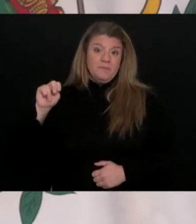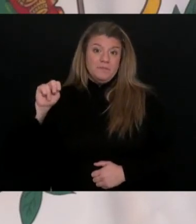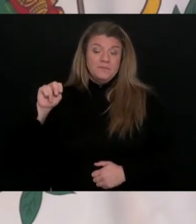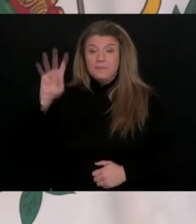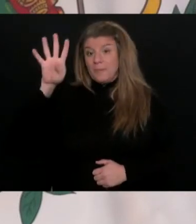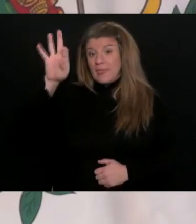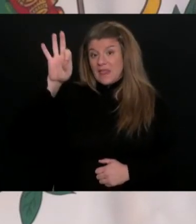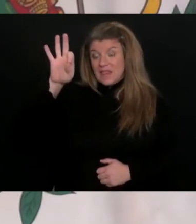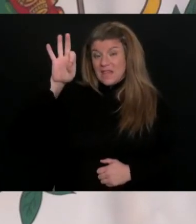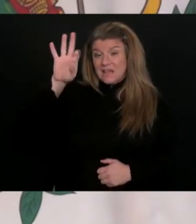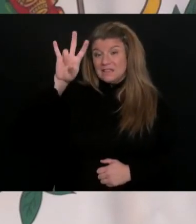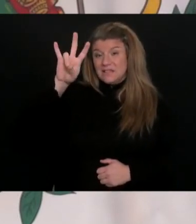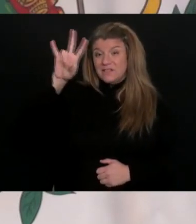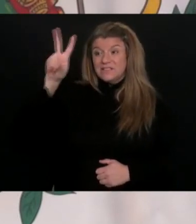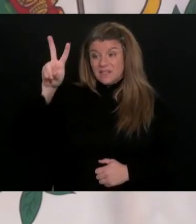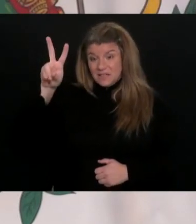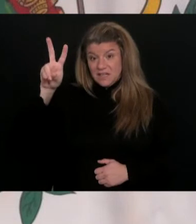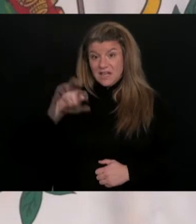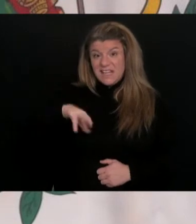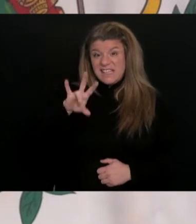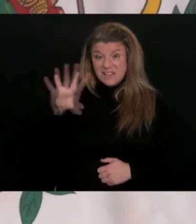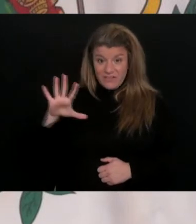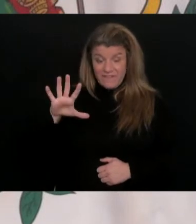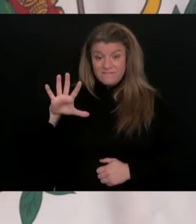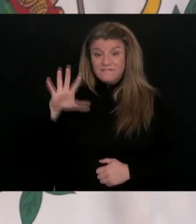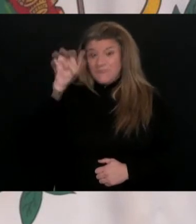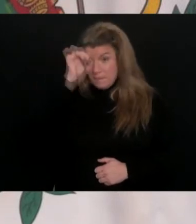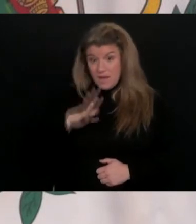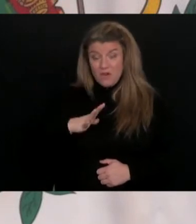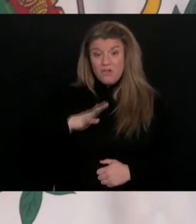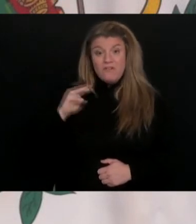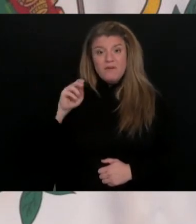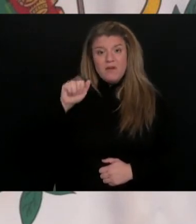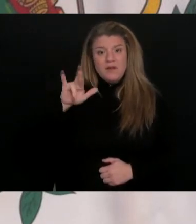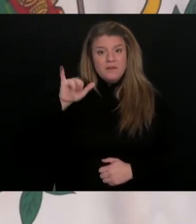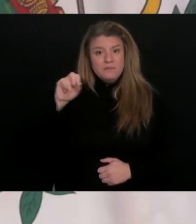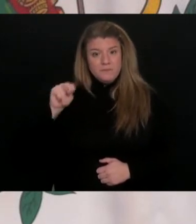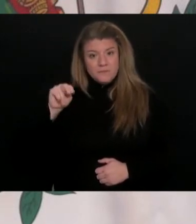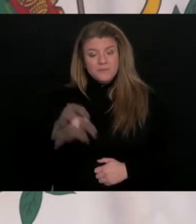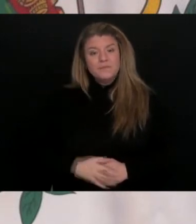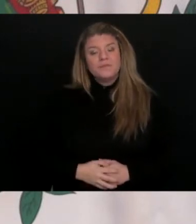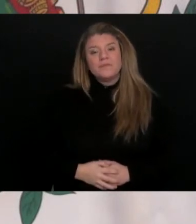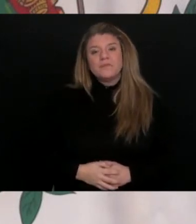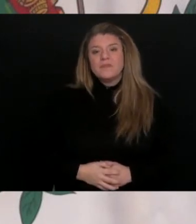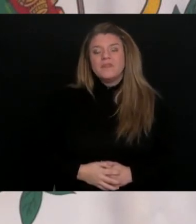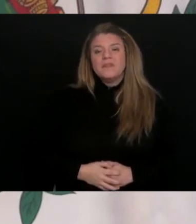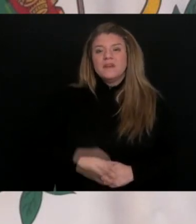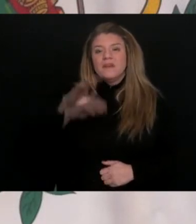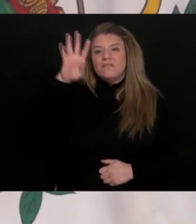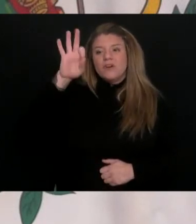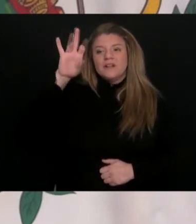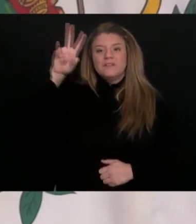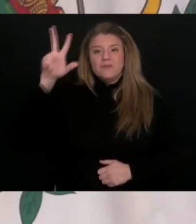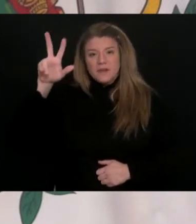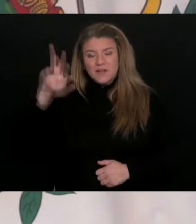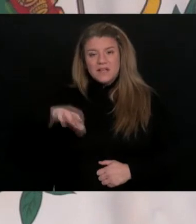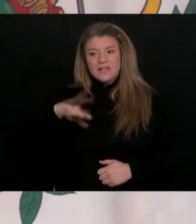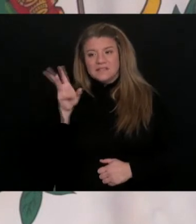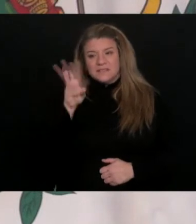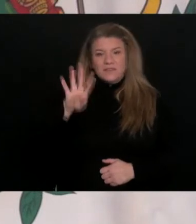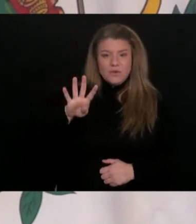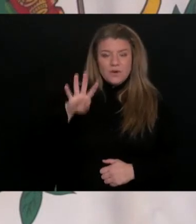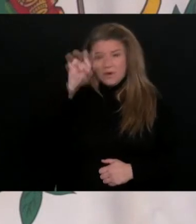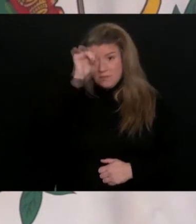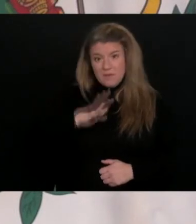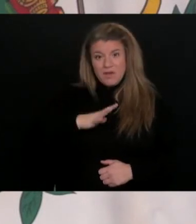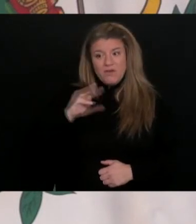The 4,972nd death, a 75-year-old male from Marion County. The 4,973rd death, a 64-year-old